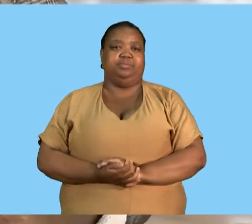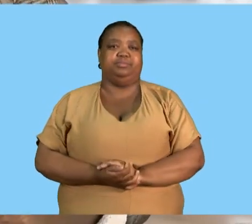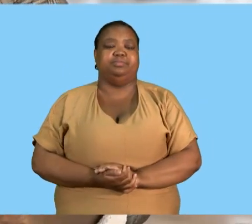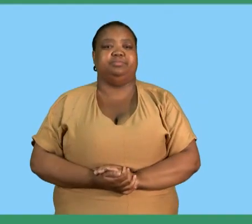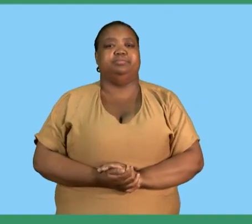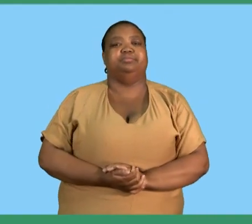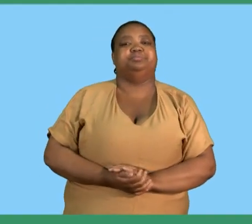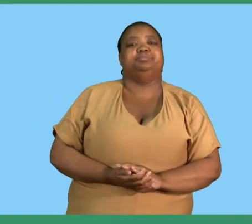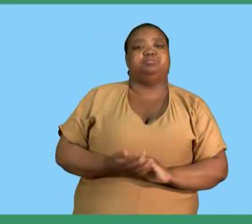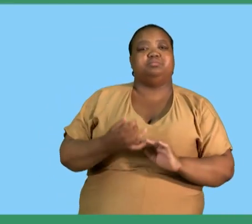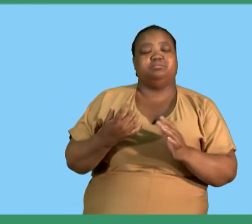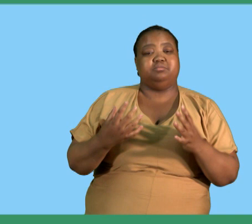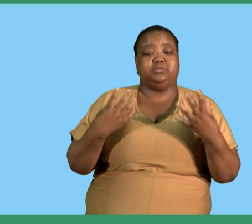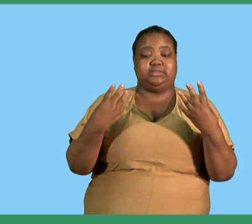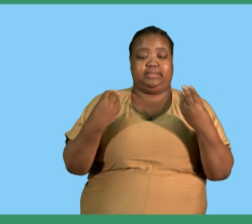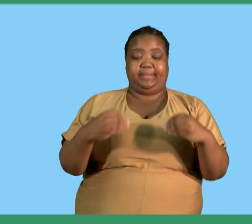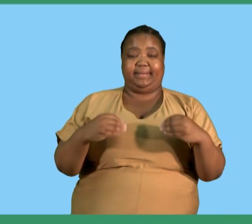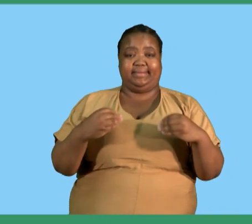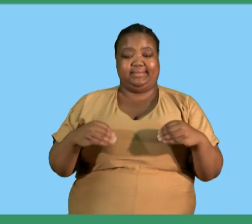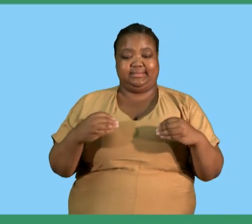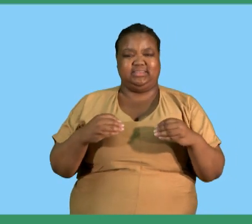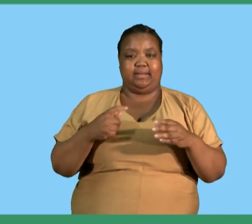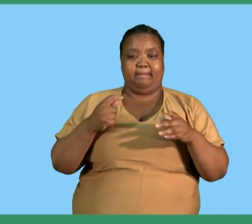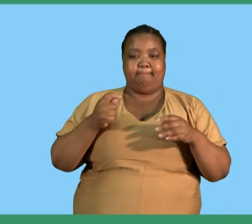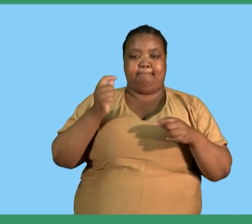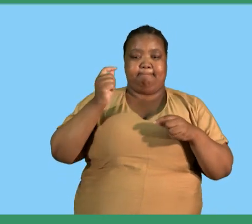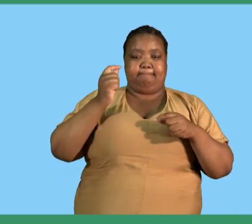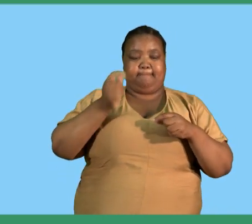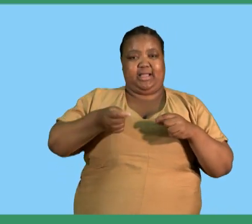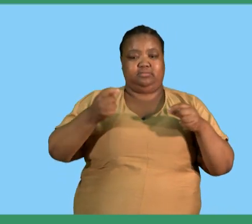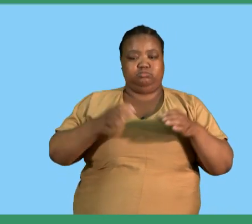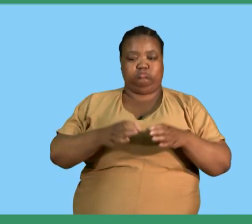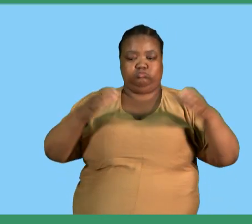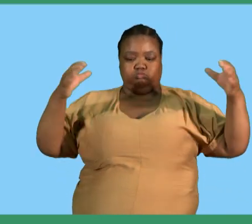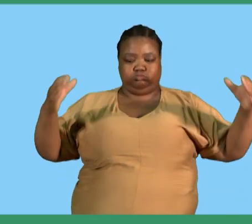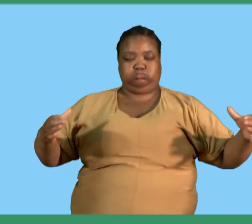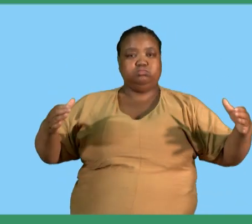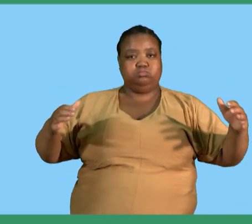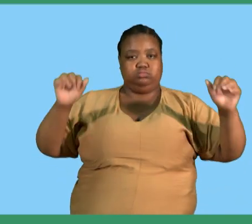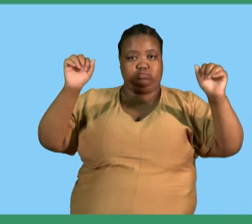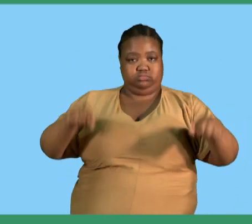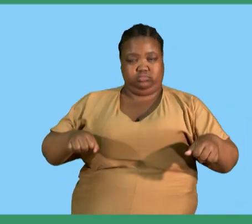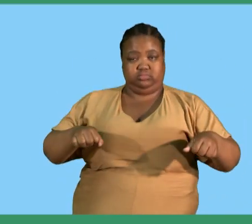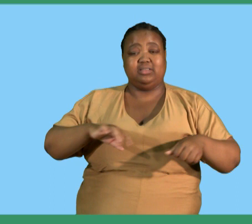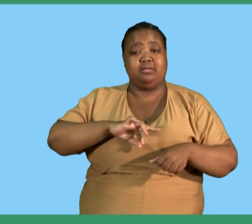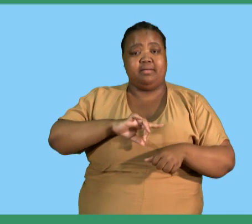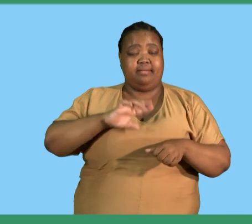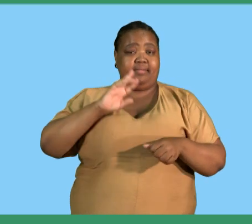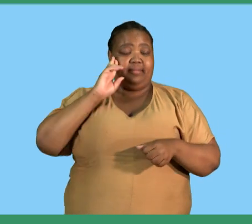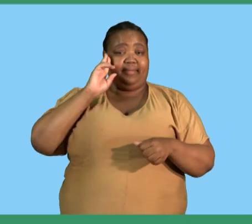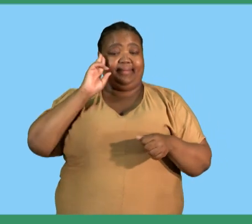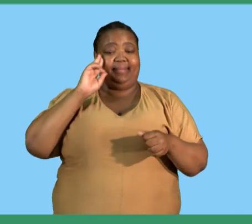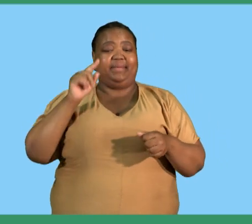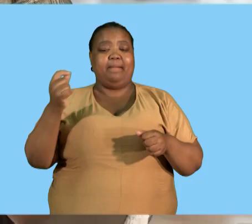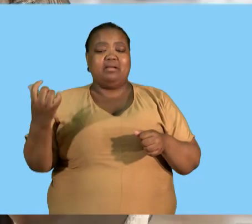areas. Businesses can buy in bulk to get a discount, but because to avoid charging high prices. Remember, the reason why you're